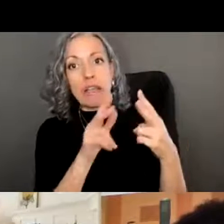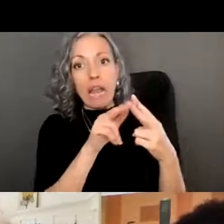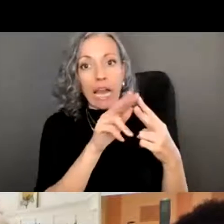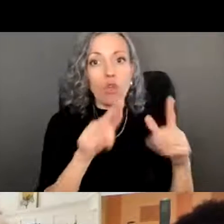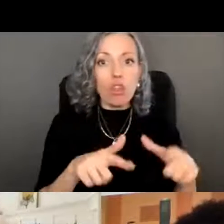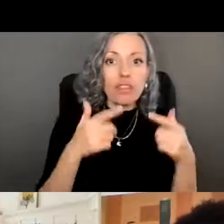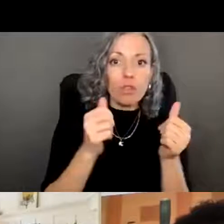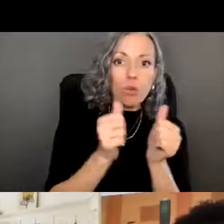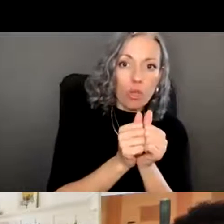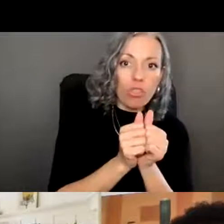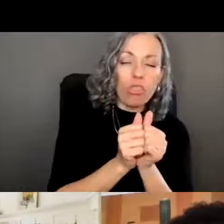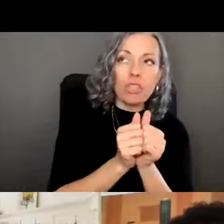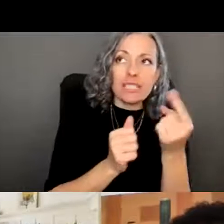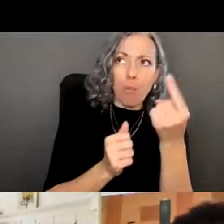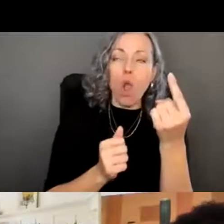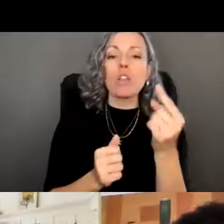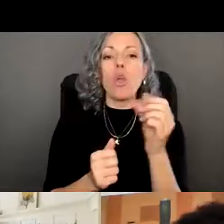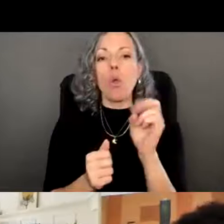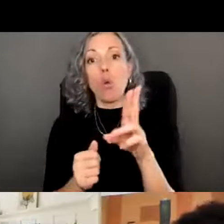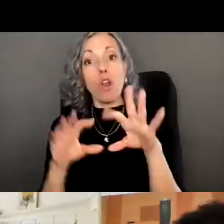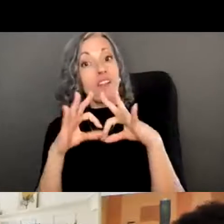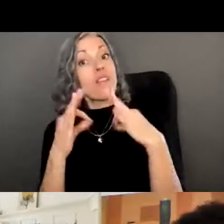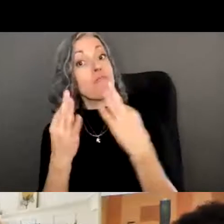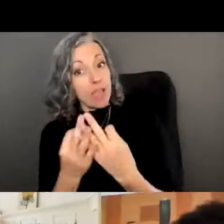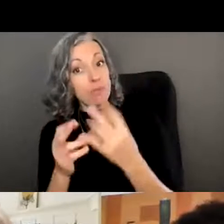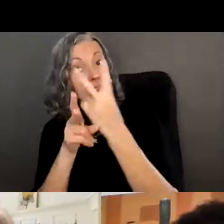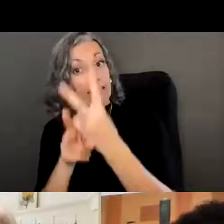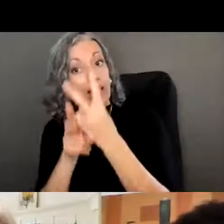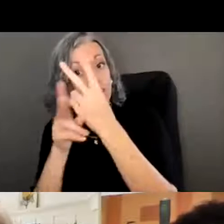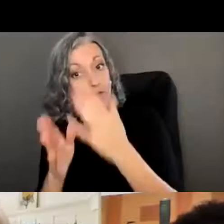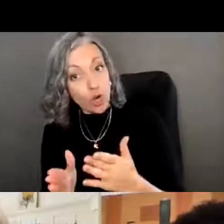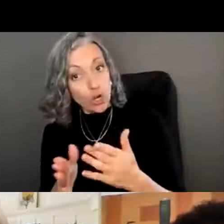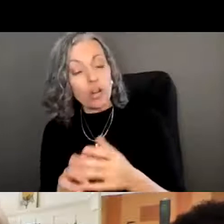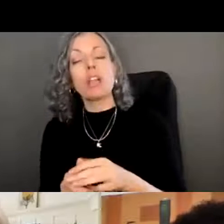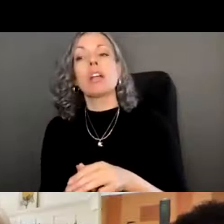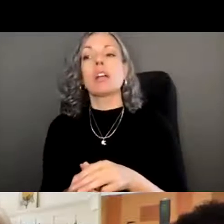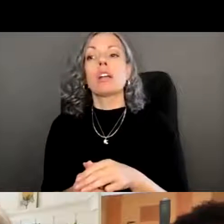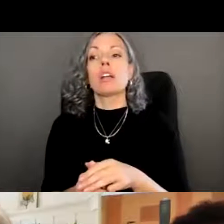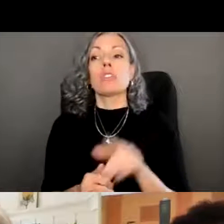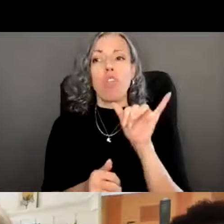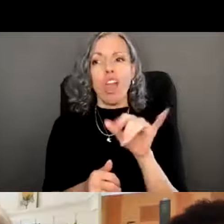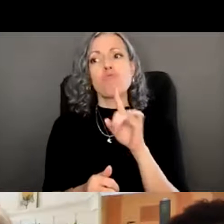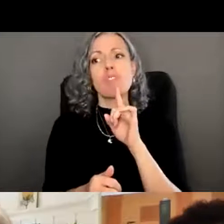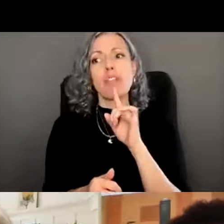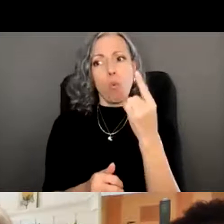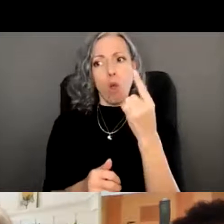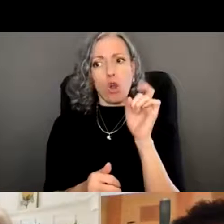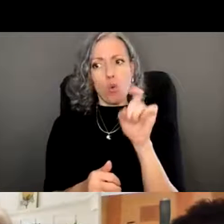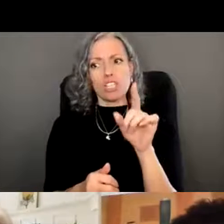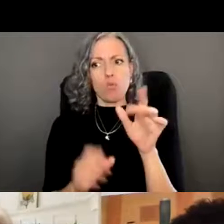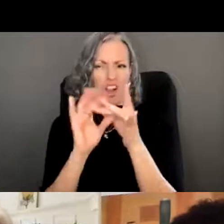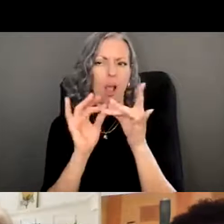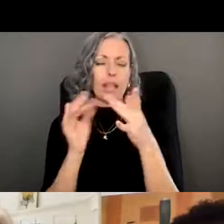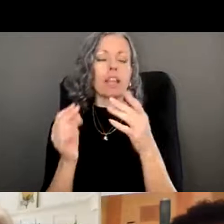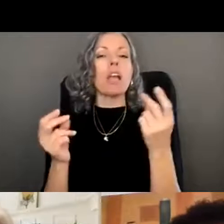with the condition or being family caregiving. So that was one question. One other